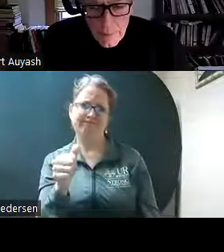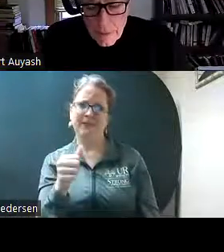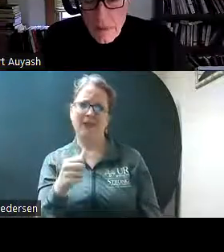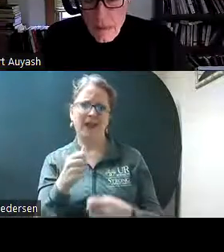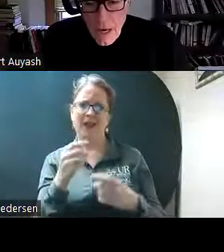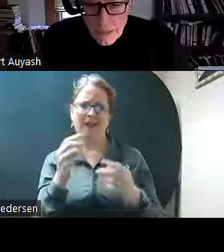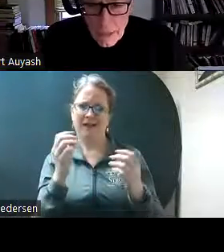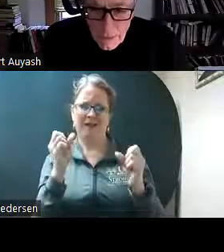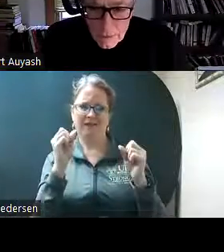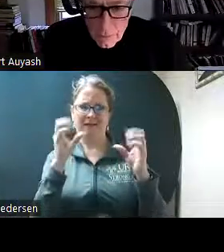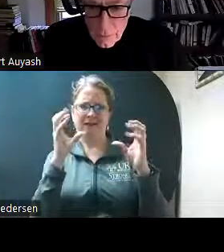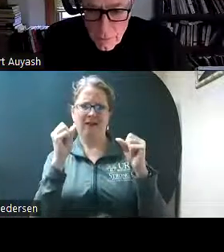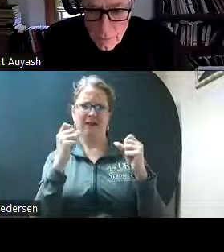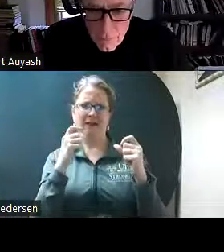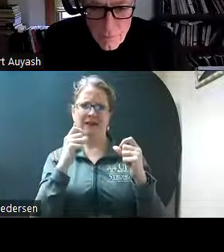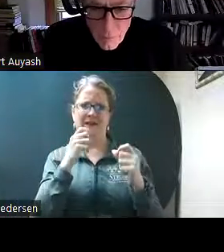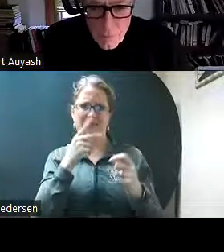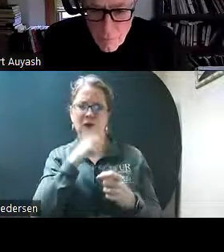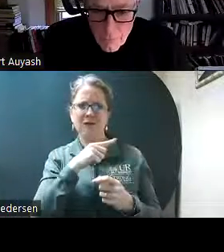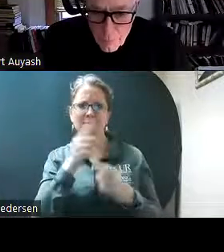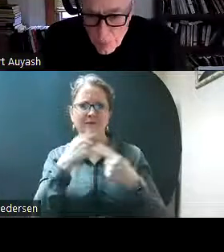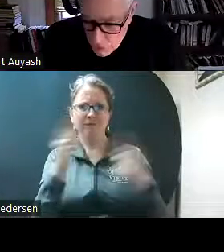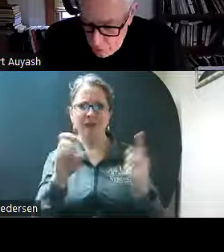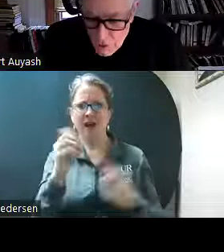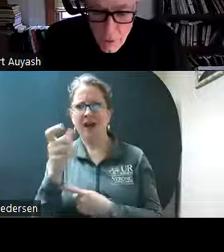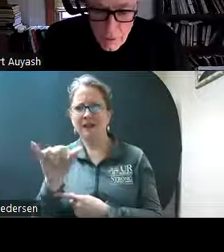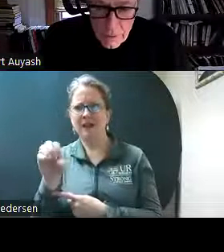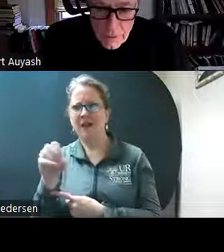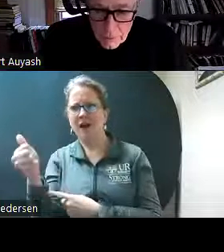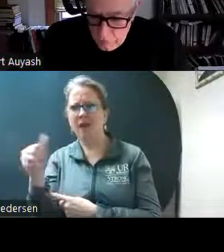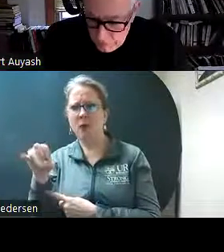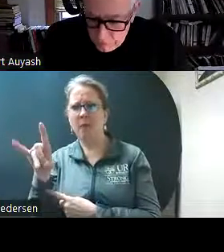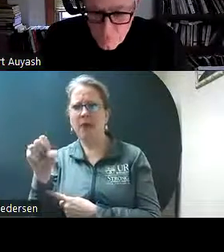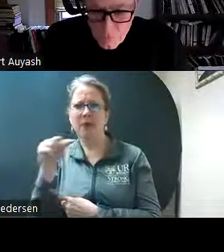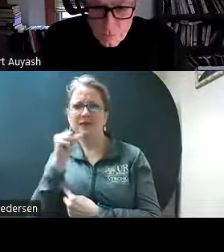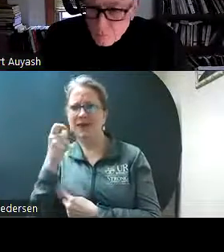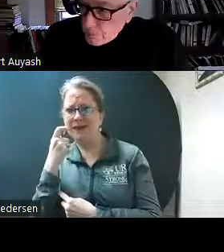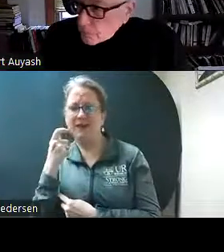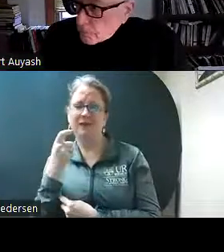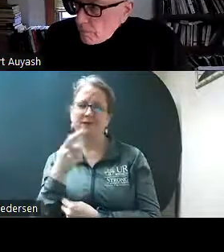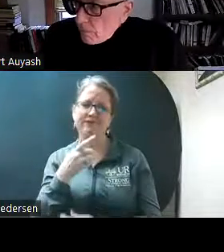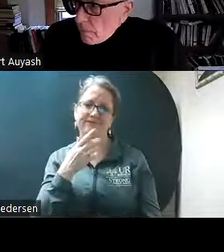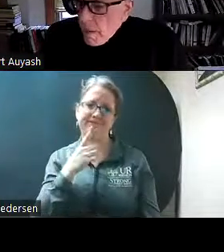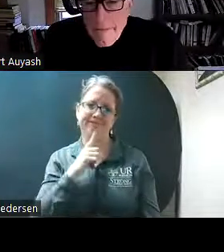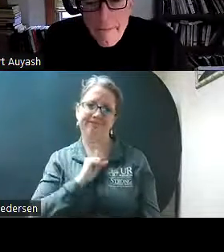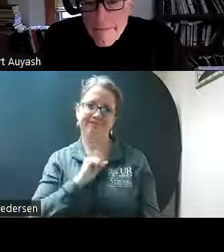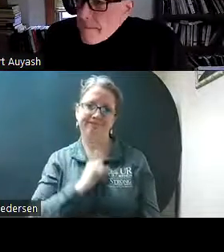claim that Oxycontin or other forms of opioids are not addictive.